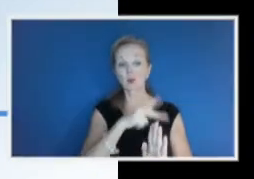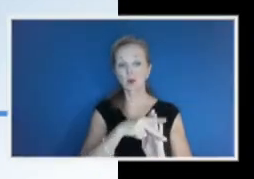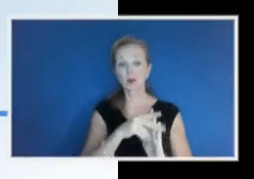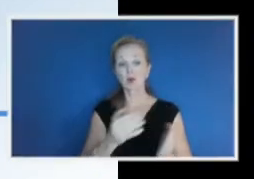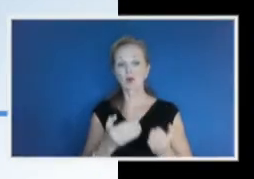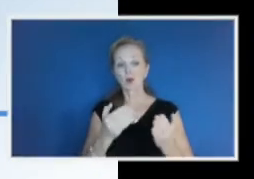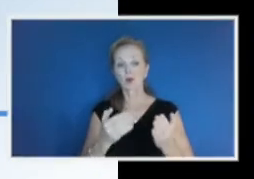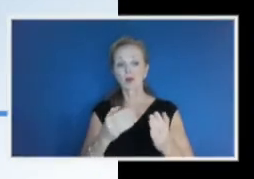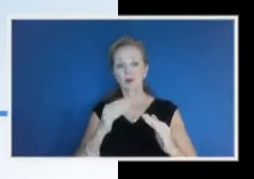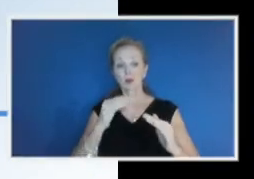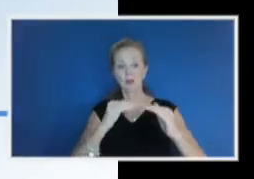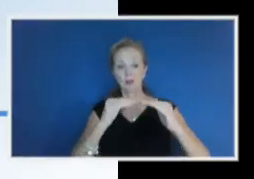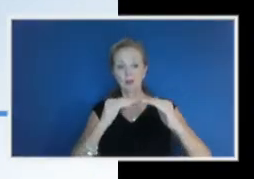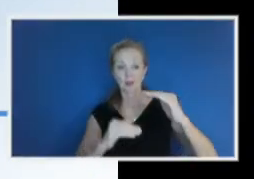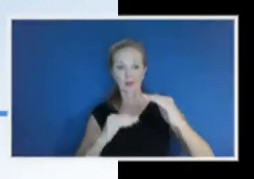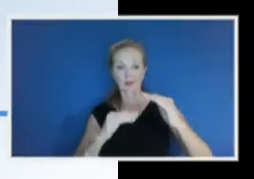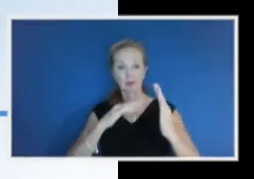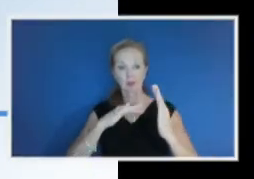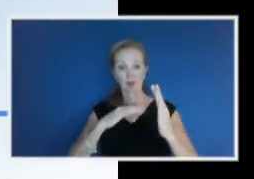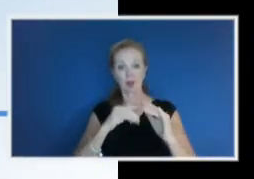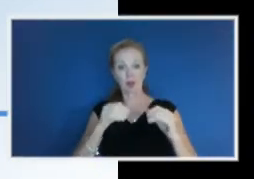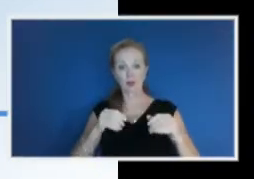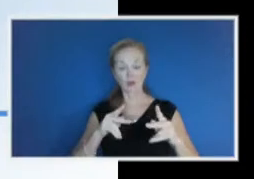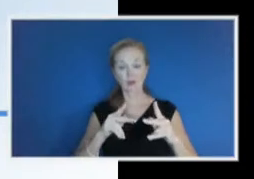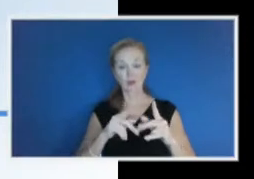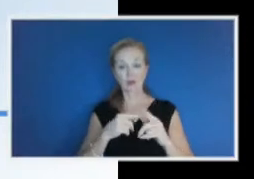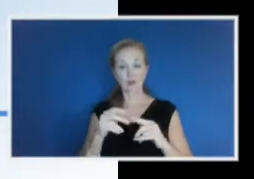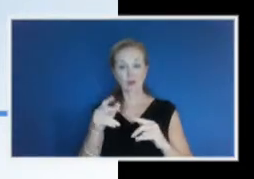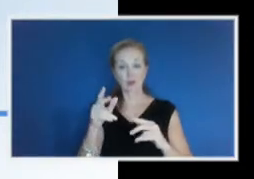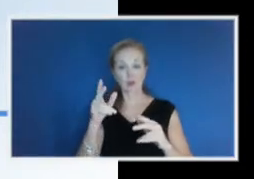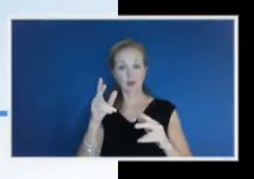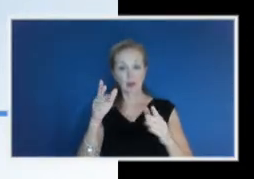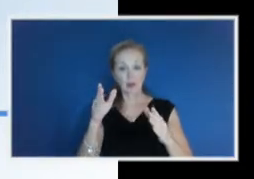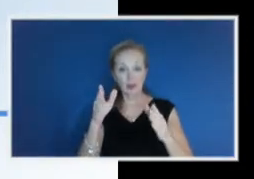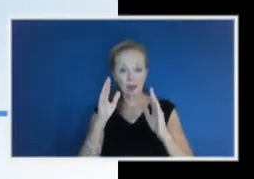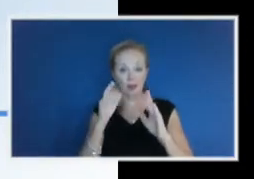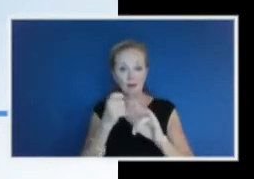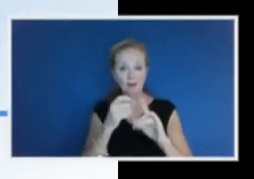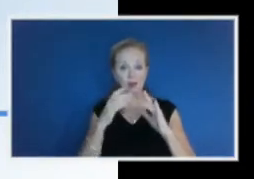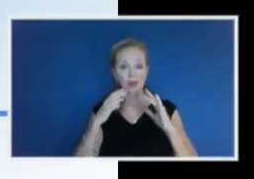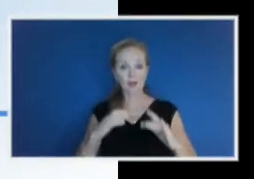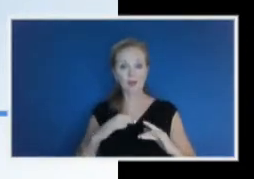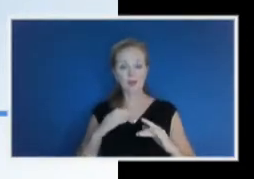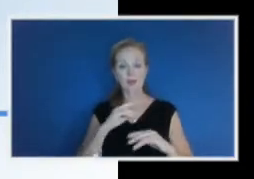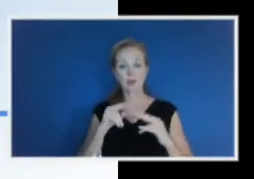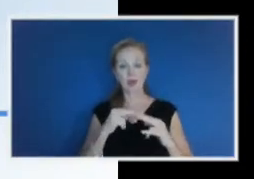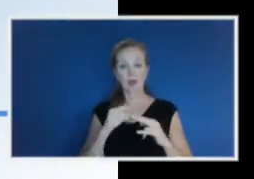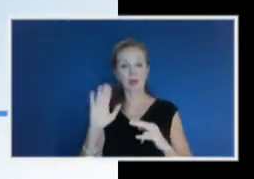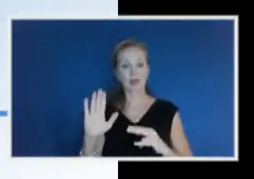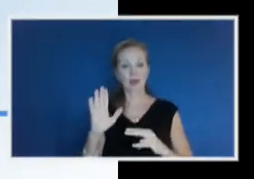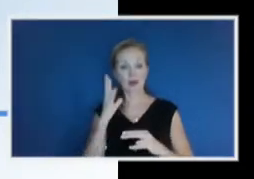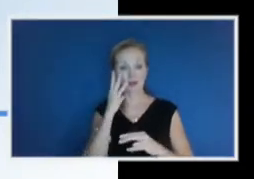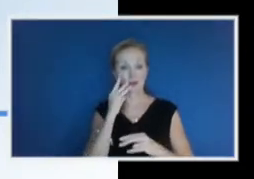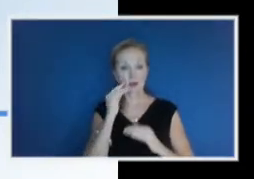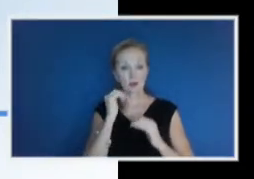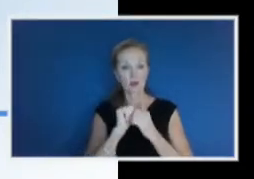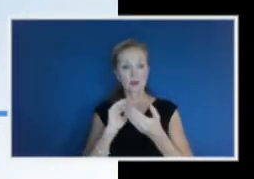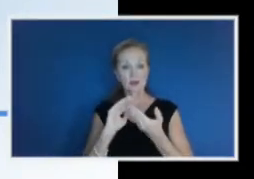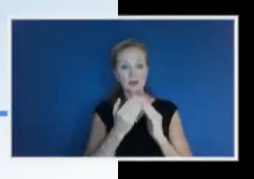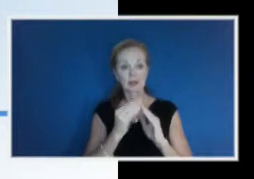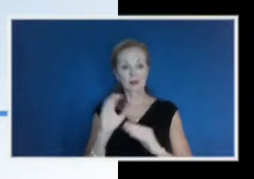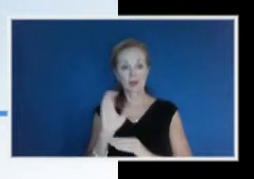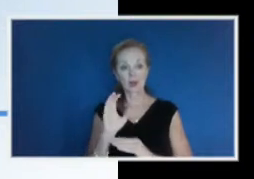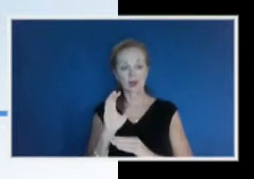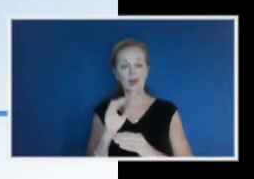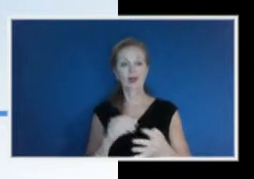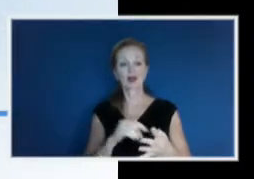A disparity study is a chance for you to hear from your customers, so to speak, about their experiences with the city of Charlotte. And then